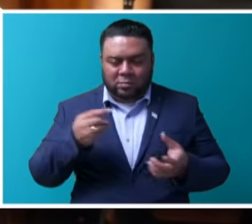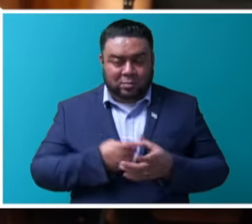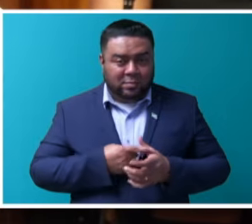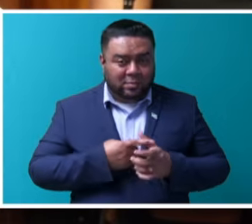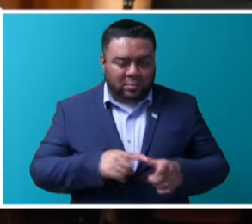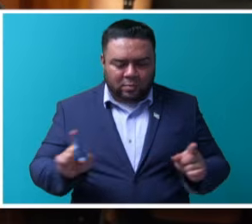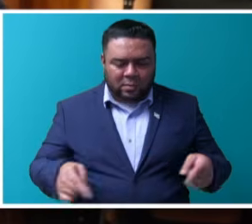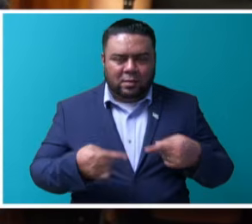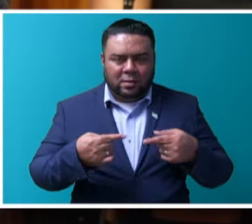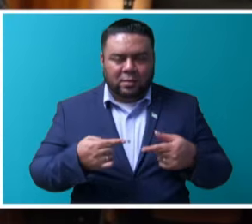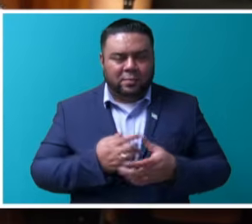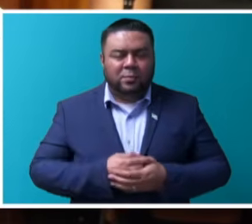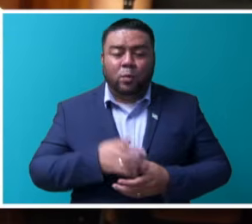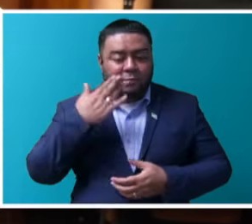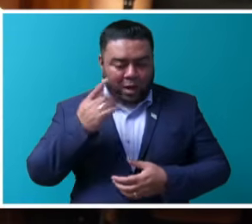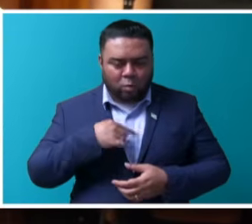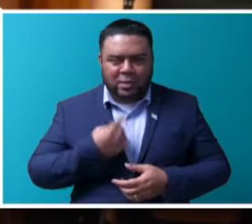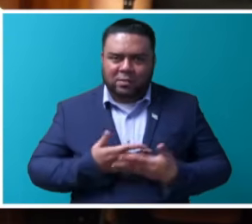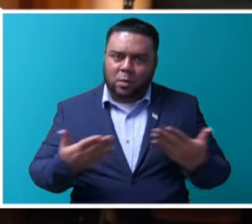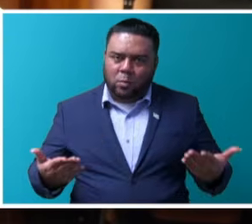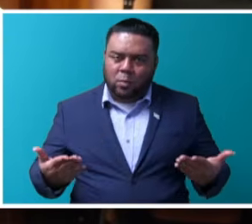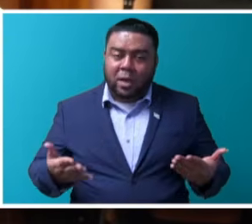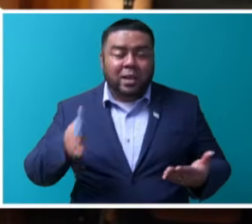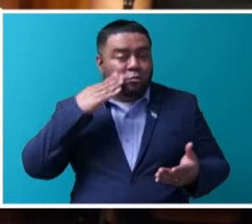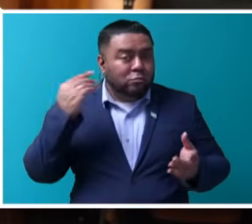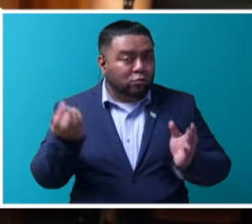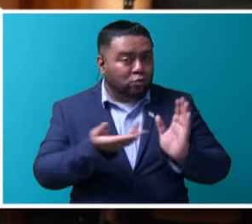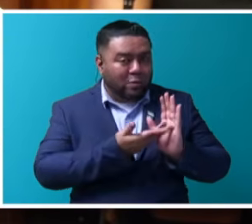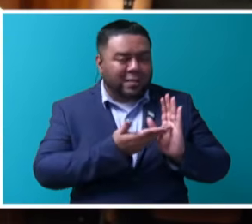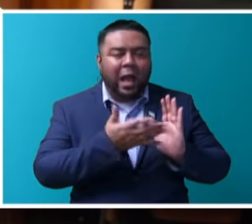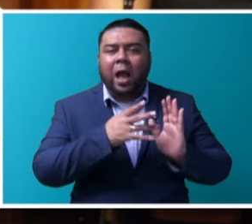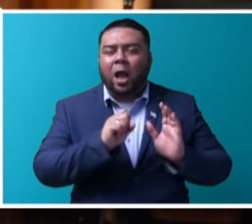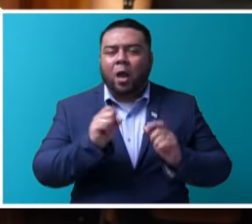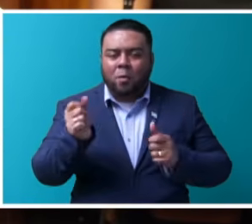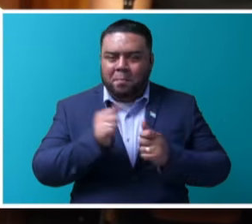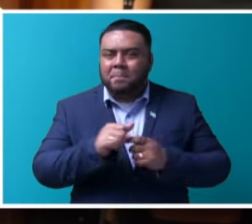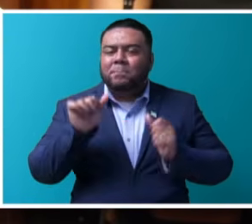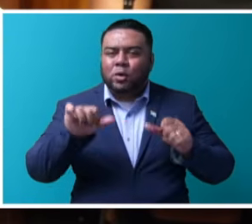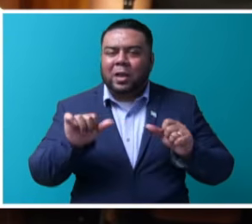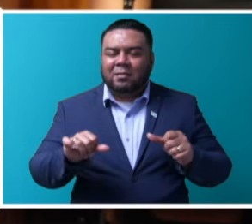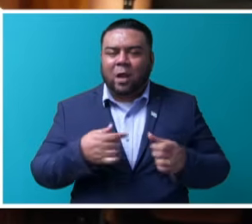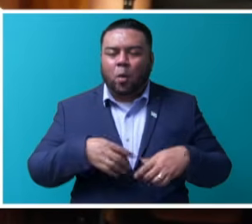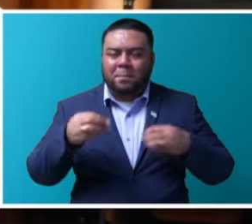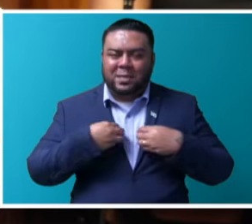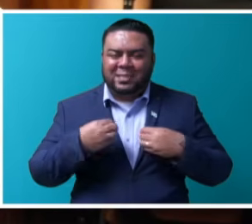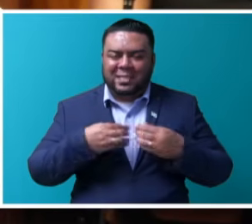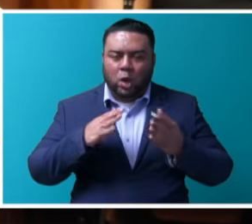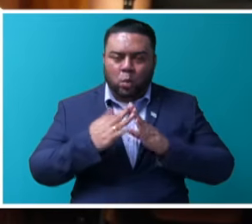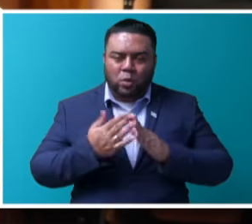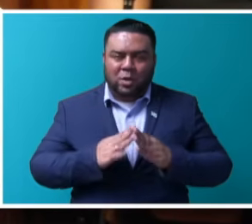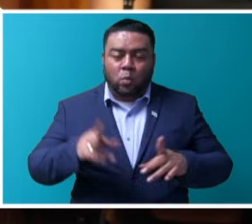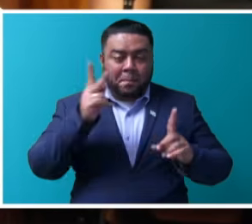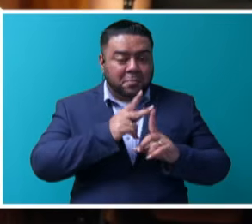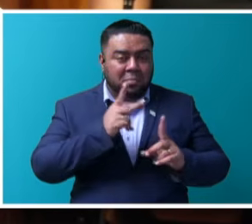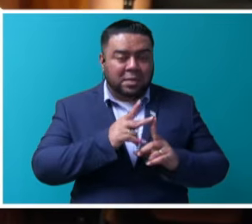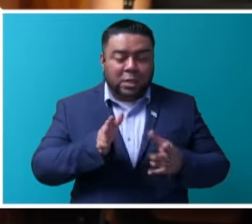in which we find ourselves. It reflects our intent to protect our citizens, our businesses, and our communities with purpose